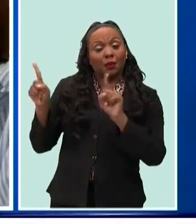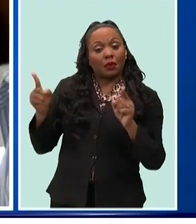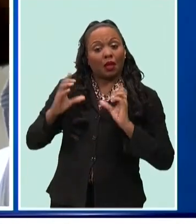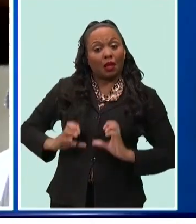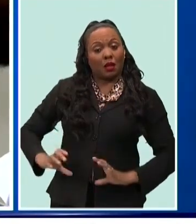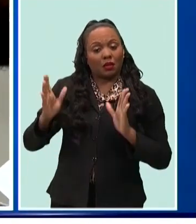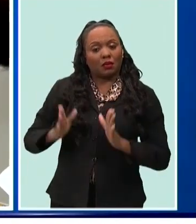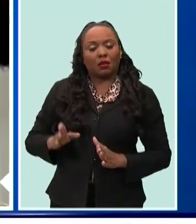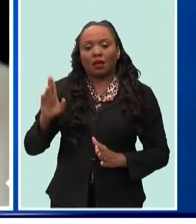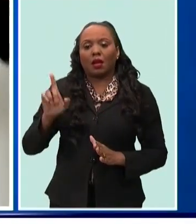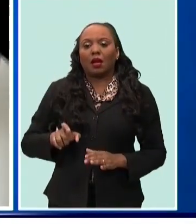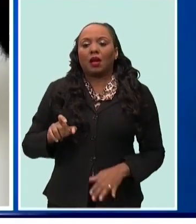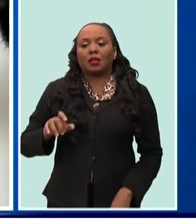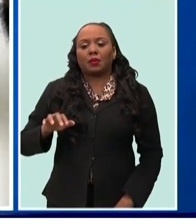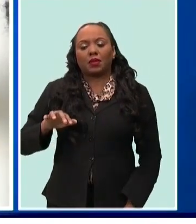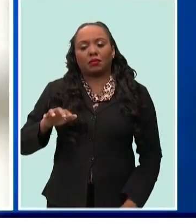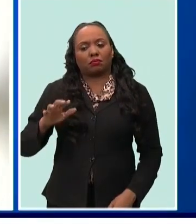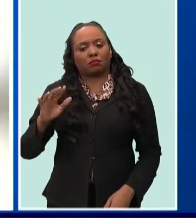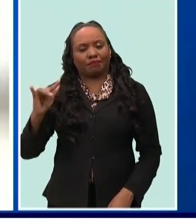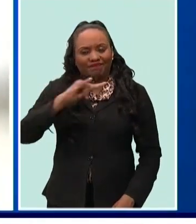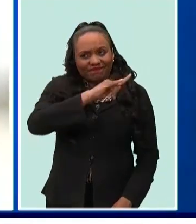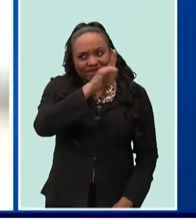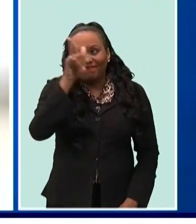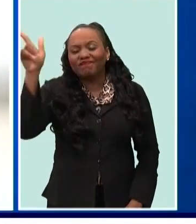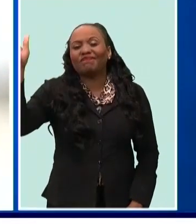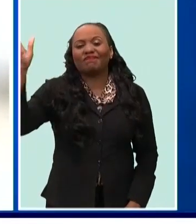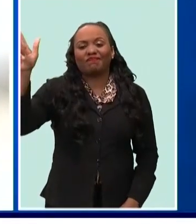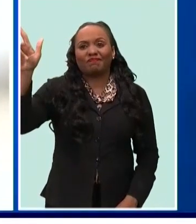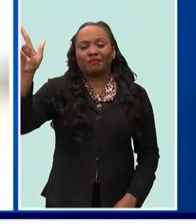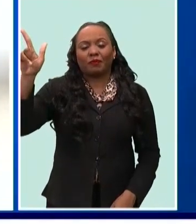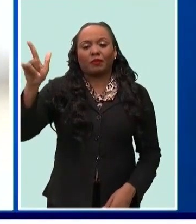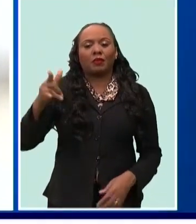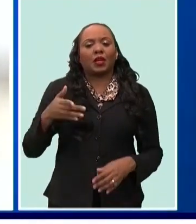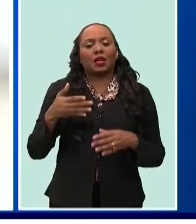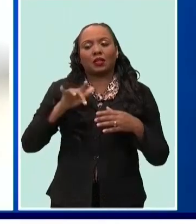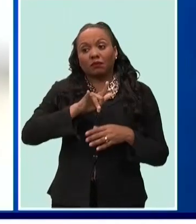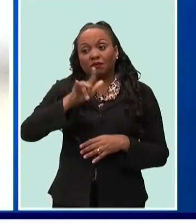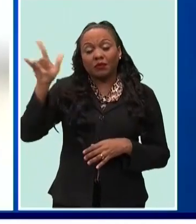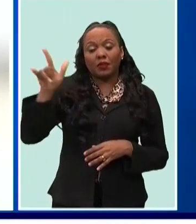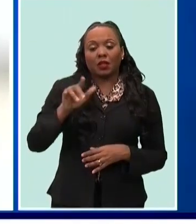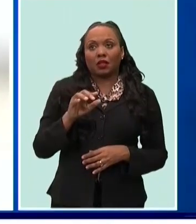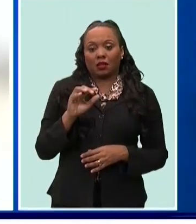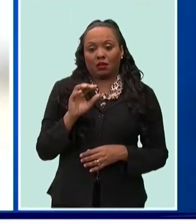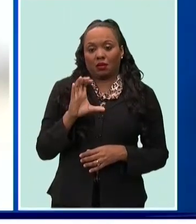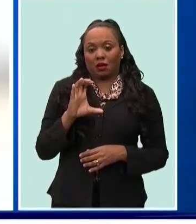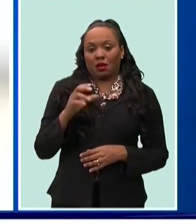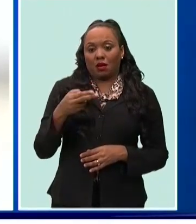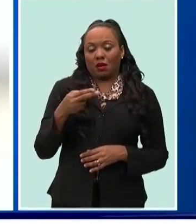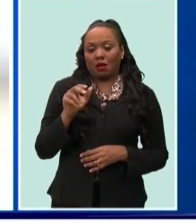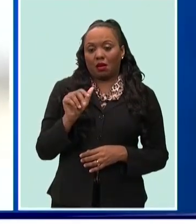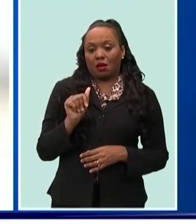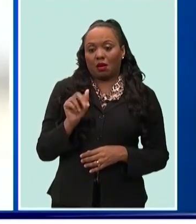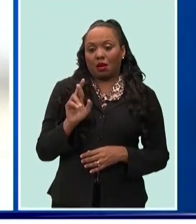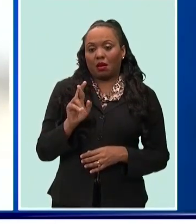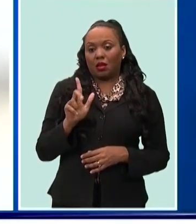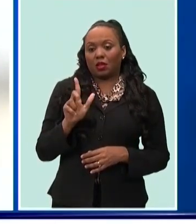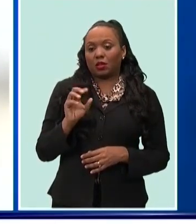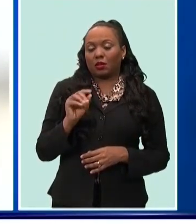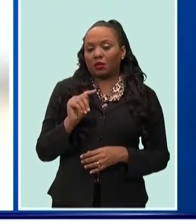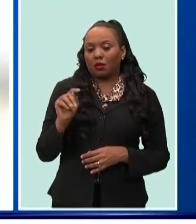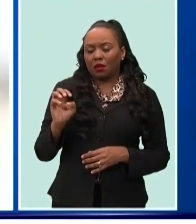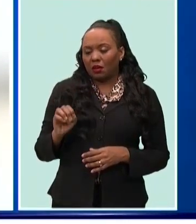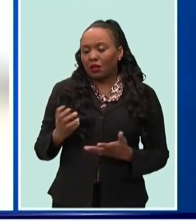customers had to be rerouted via the American's Charlotte flight, and obviously would have been displaced maybe a